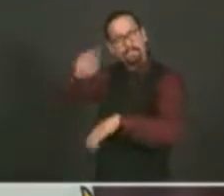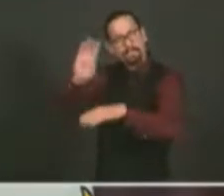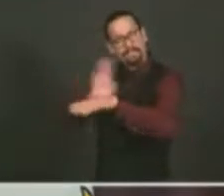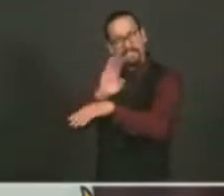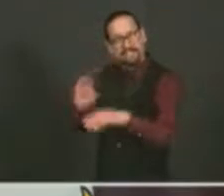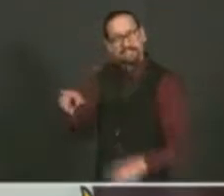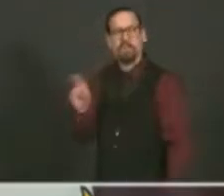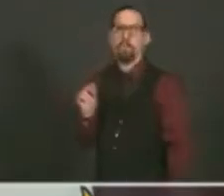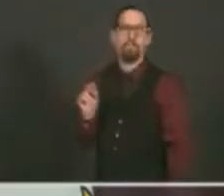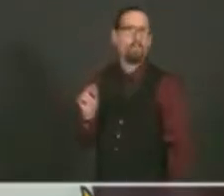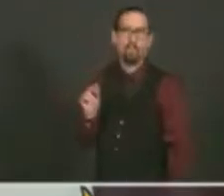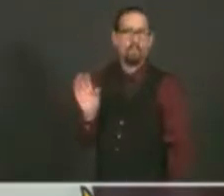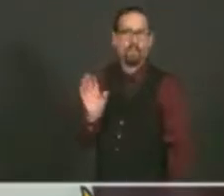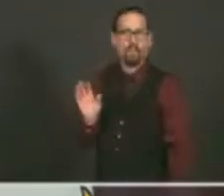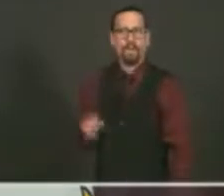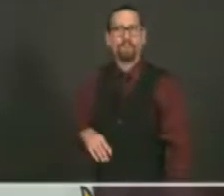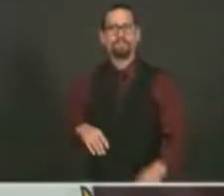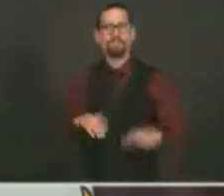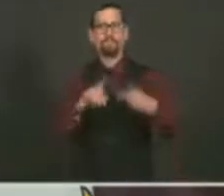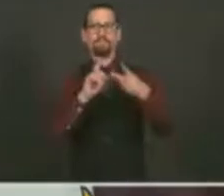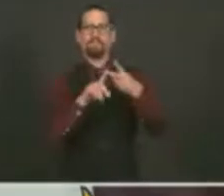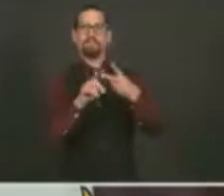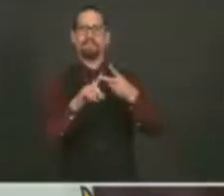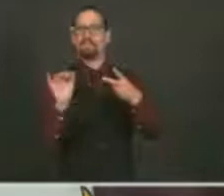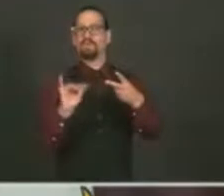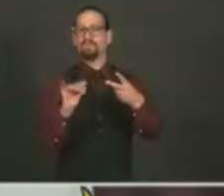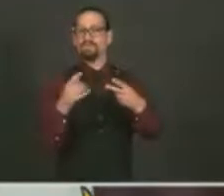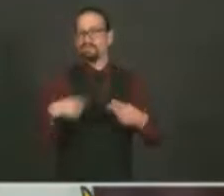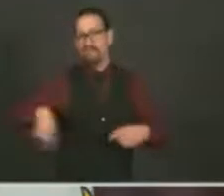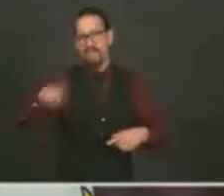economic crisis is as brutal as our public health crisis.